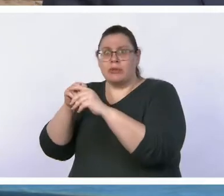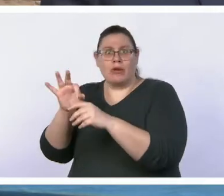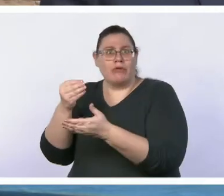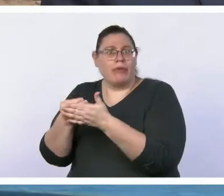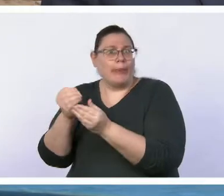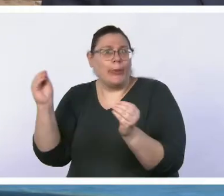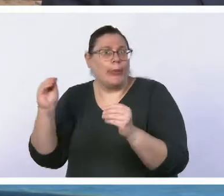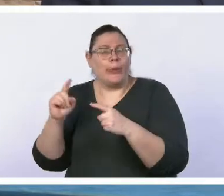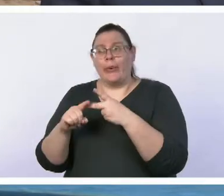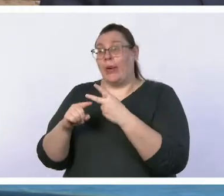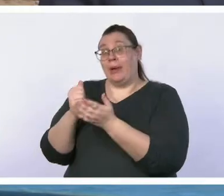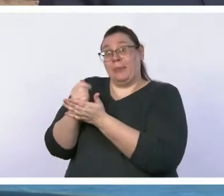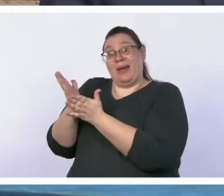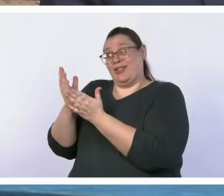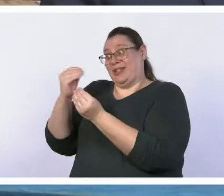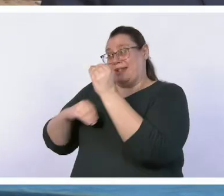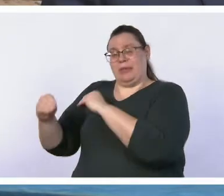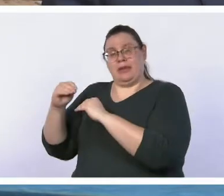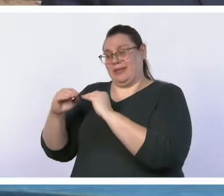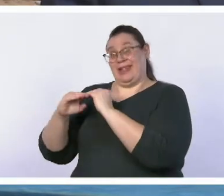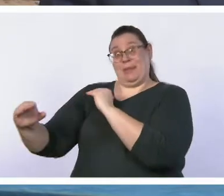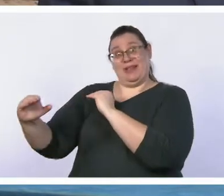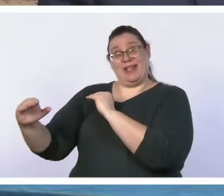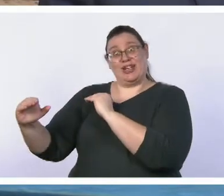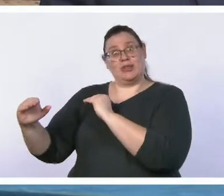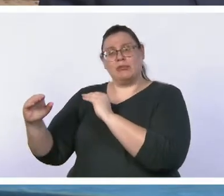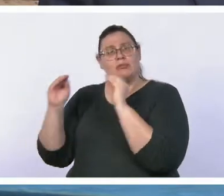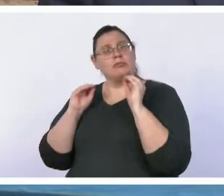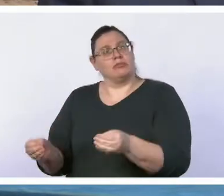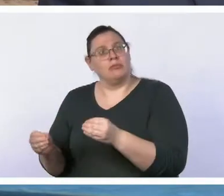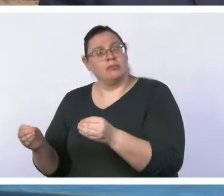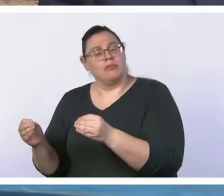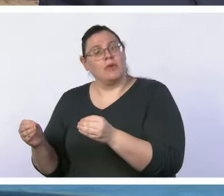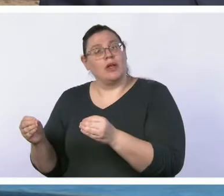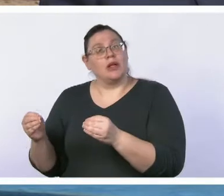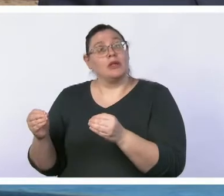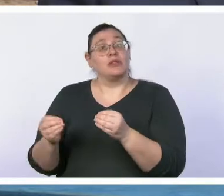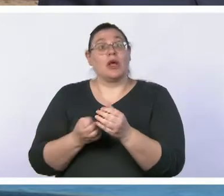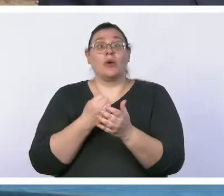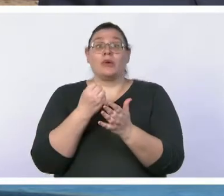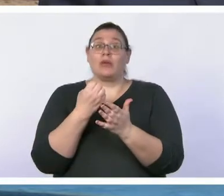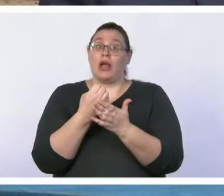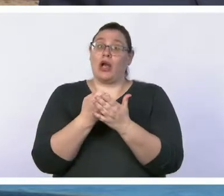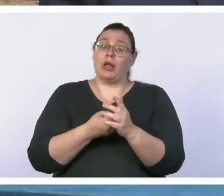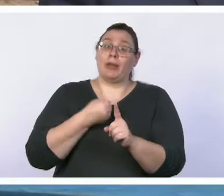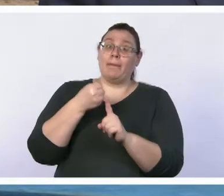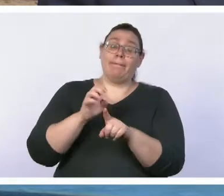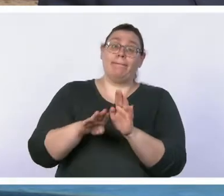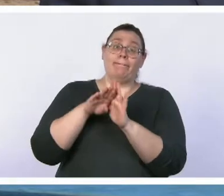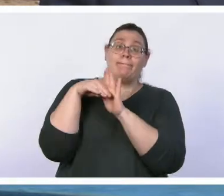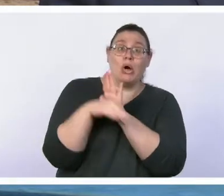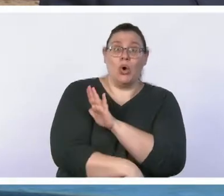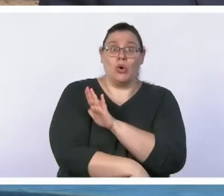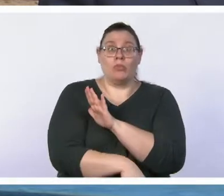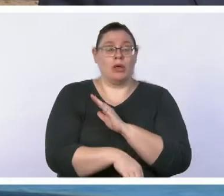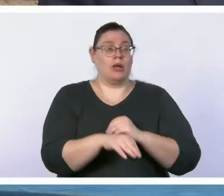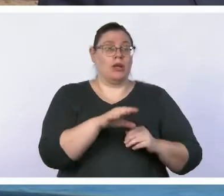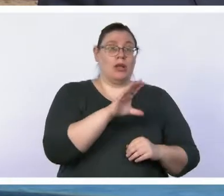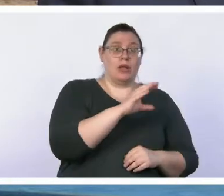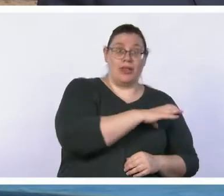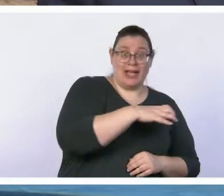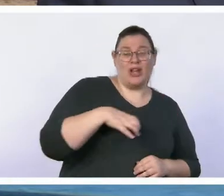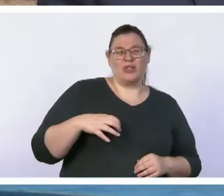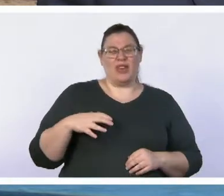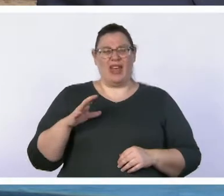budget stabilization fund. So when the economic collapse hit, the council was faced, and the mayor at the time